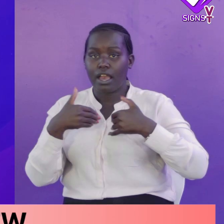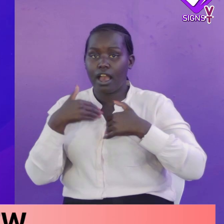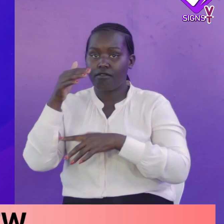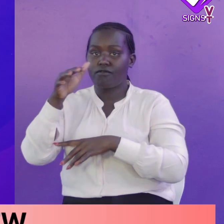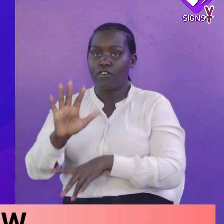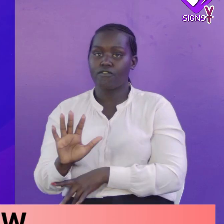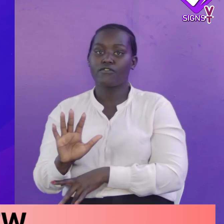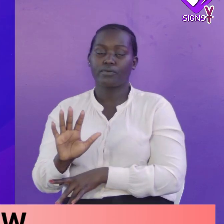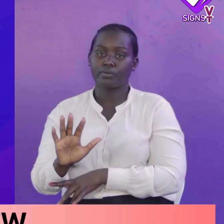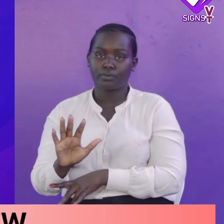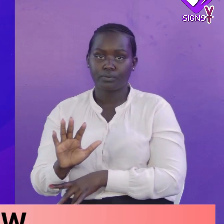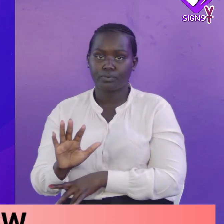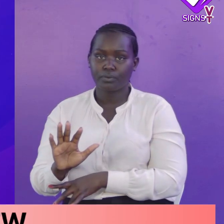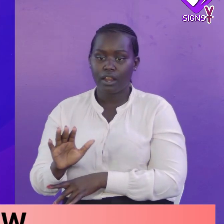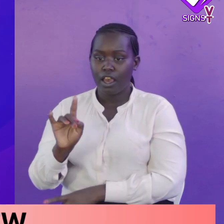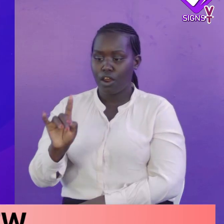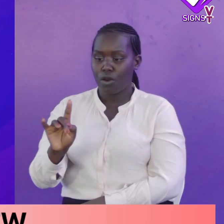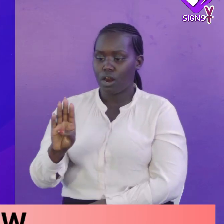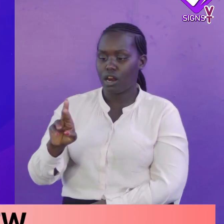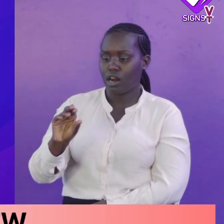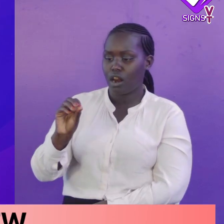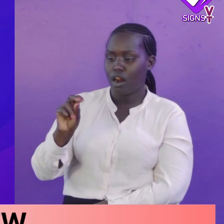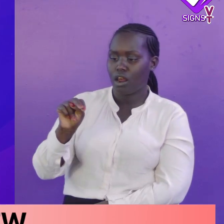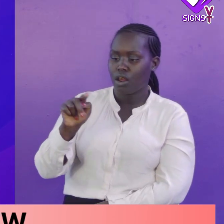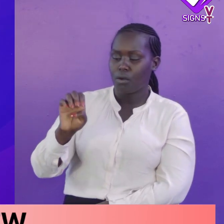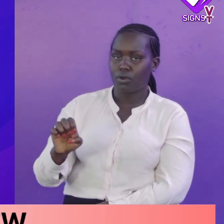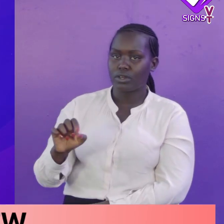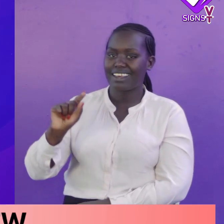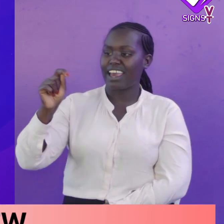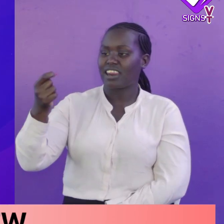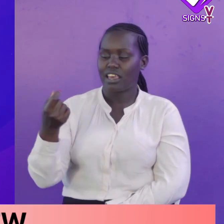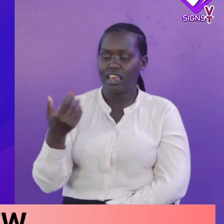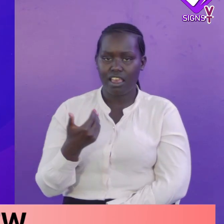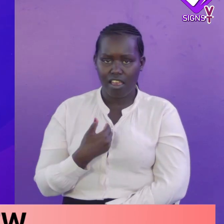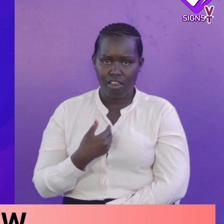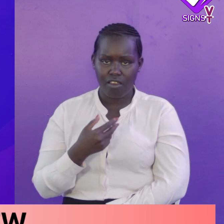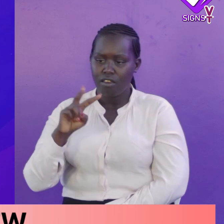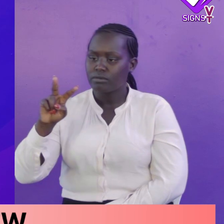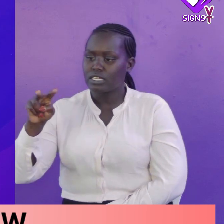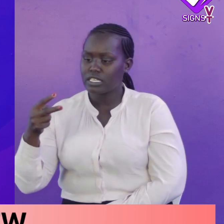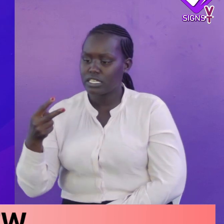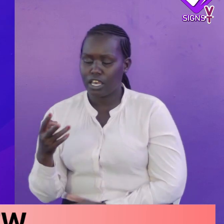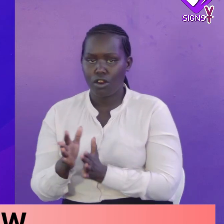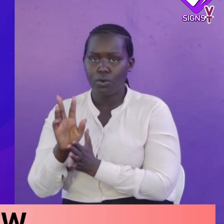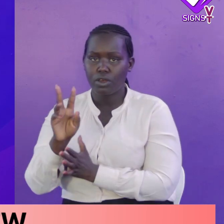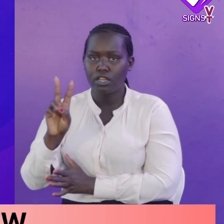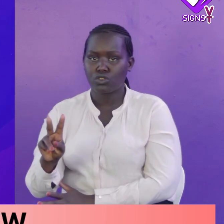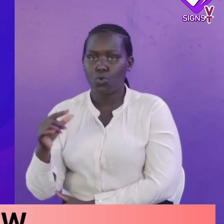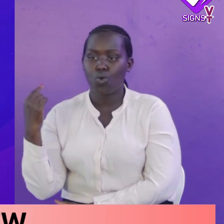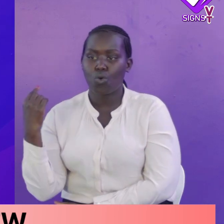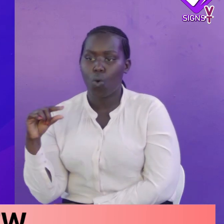gold medals, and 1 bronze, and only Kenya has come second with 2 gold